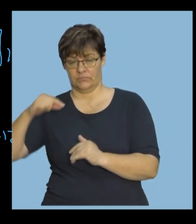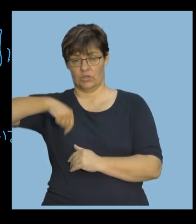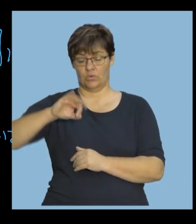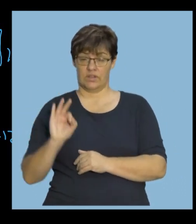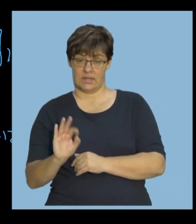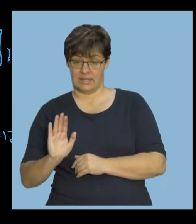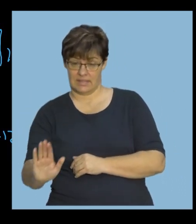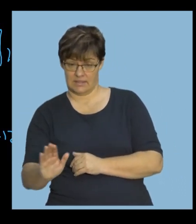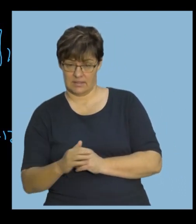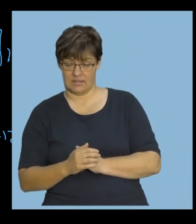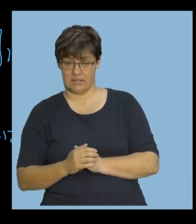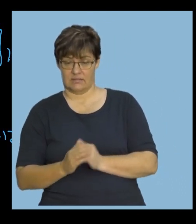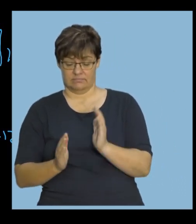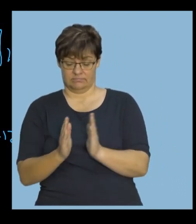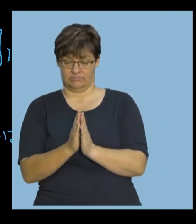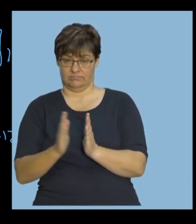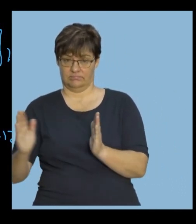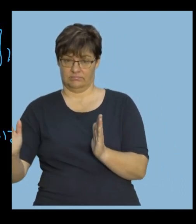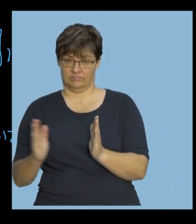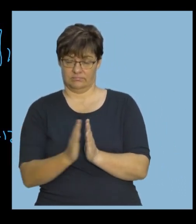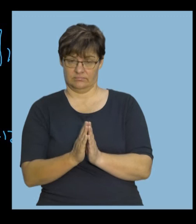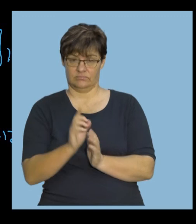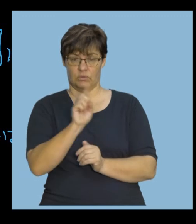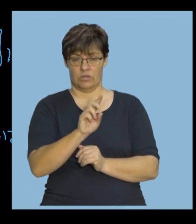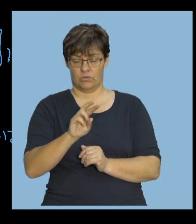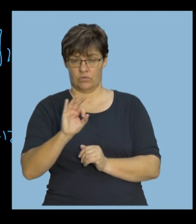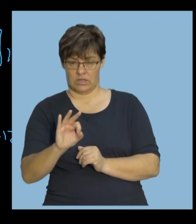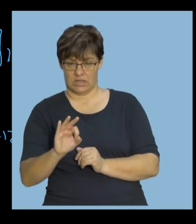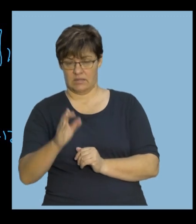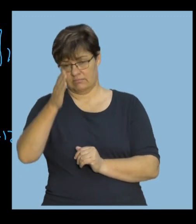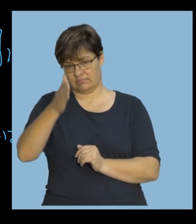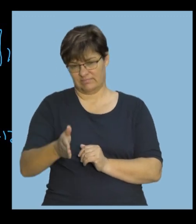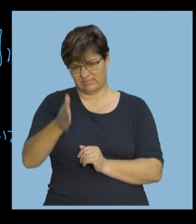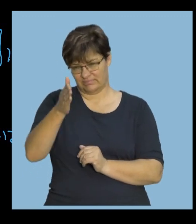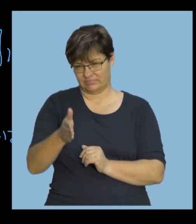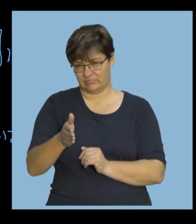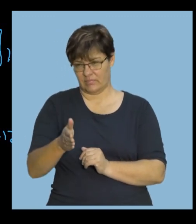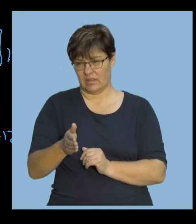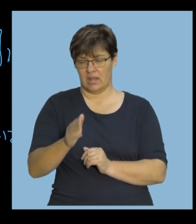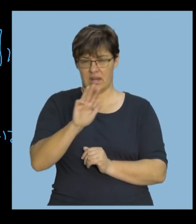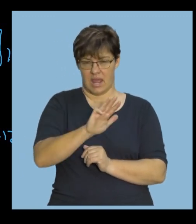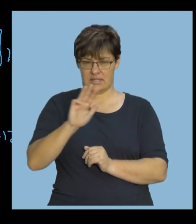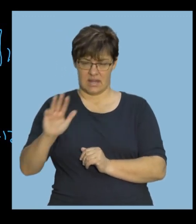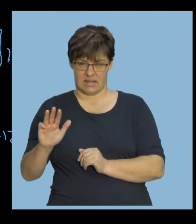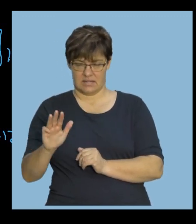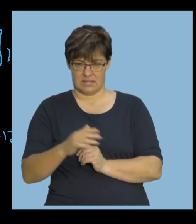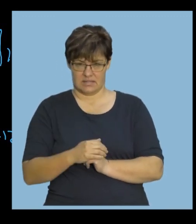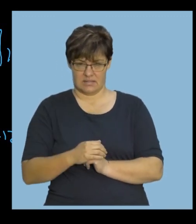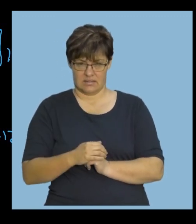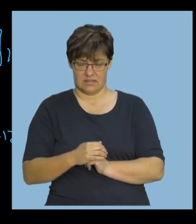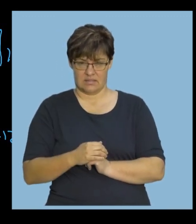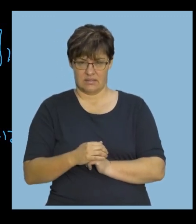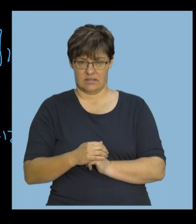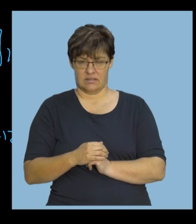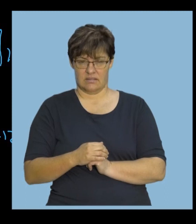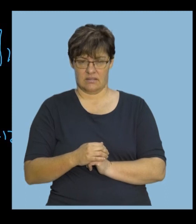5.5. And what about the upper quartile, which is 1, 2, 3, which is